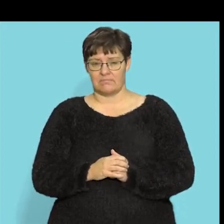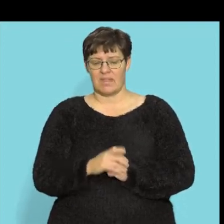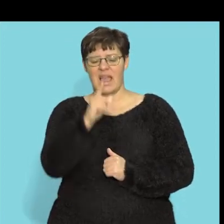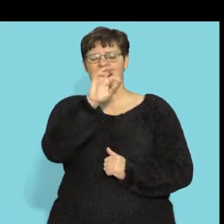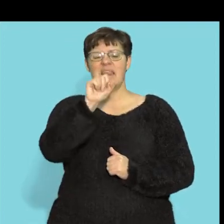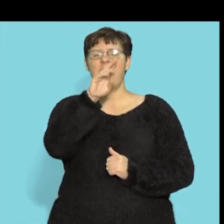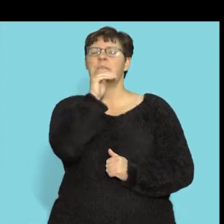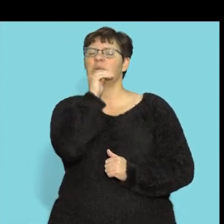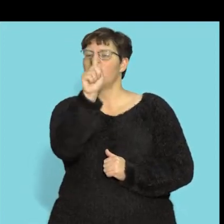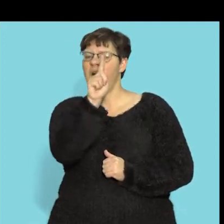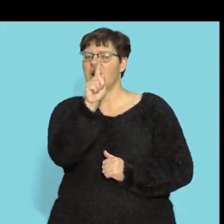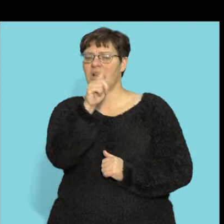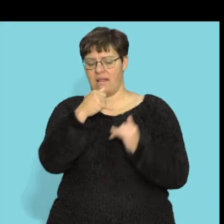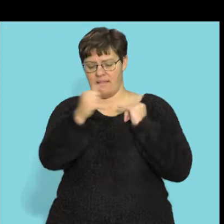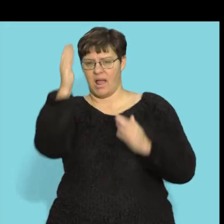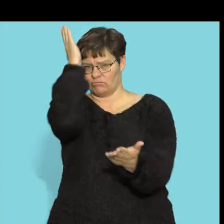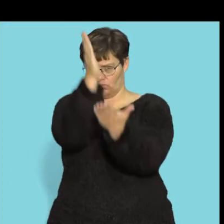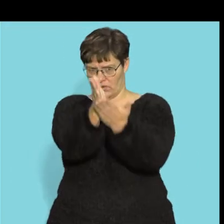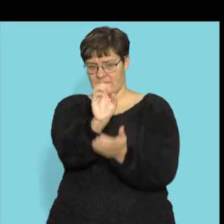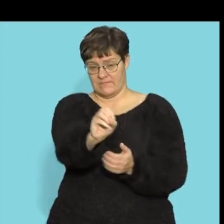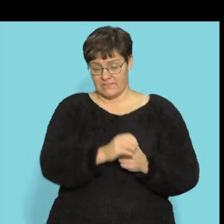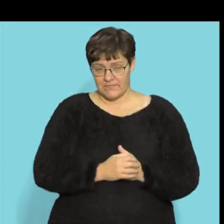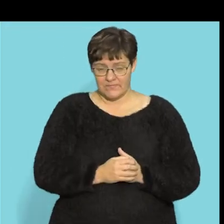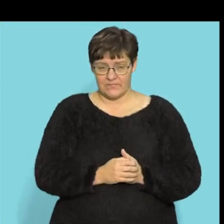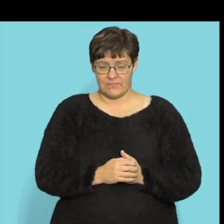Linear means straight line, okay?